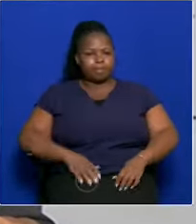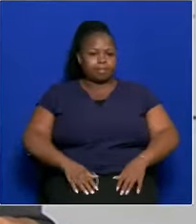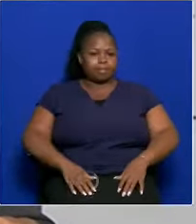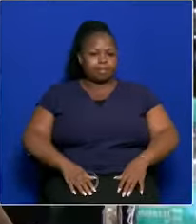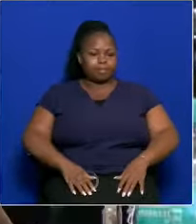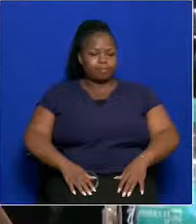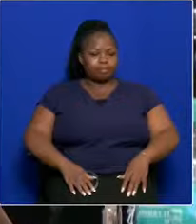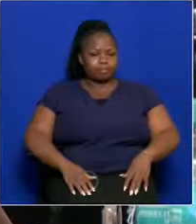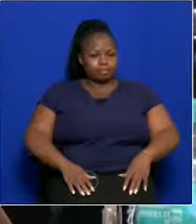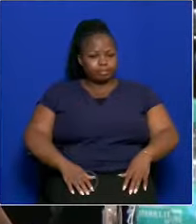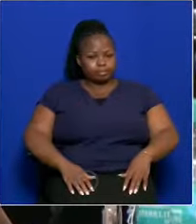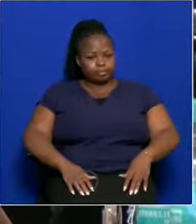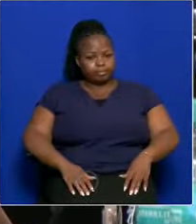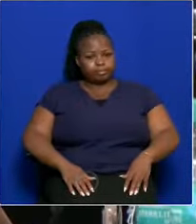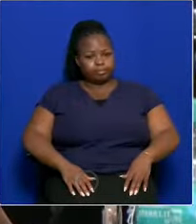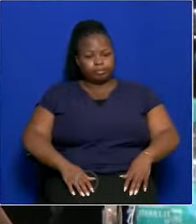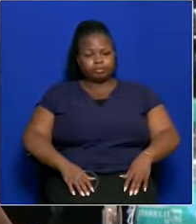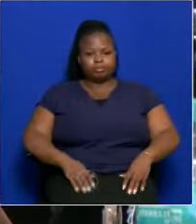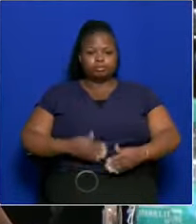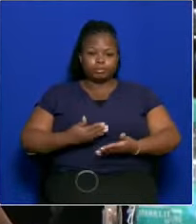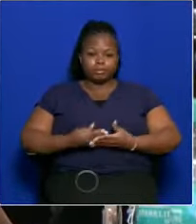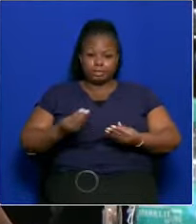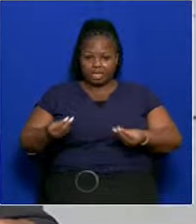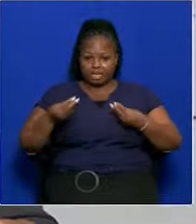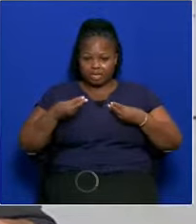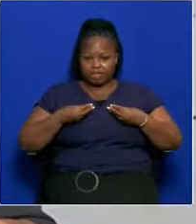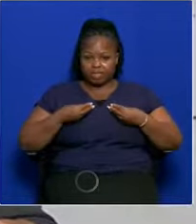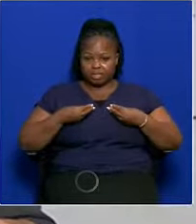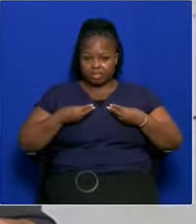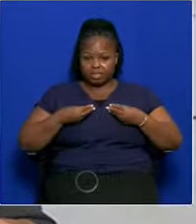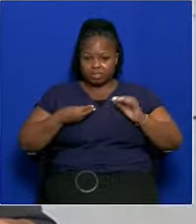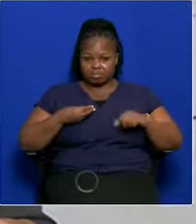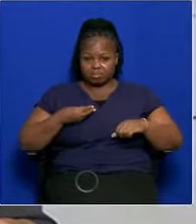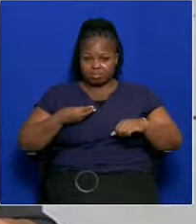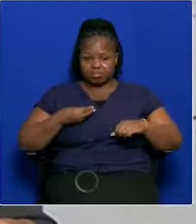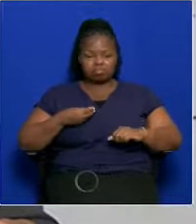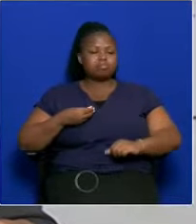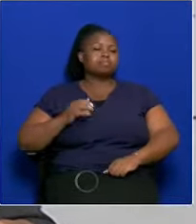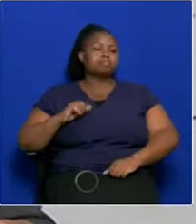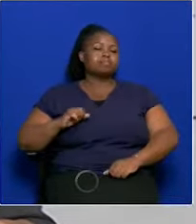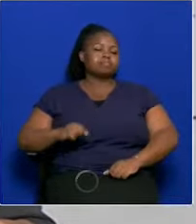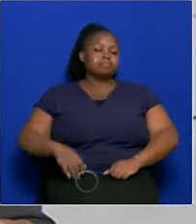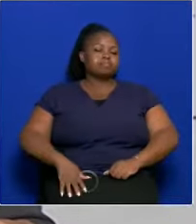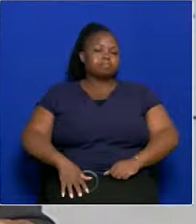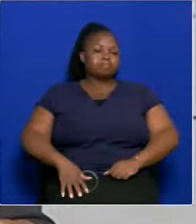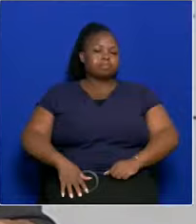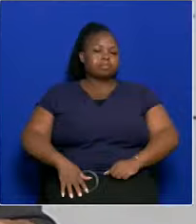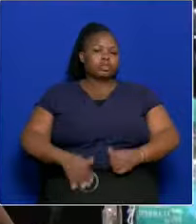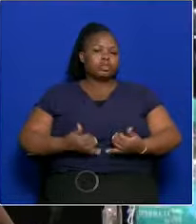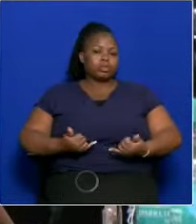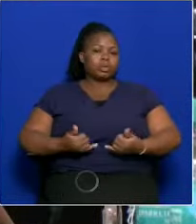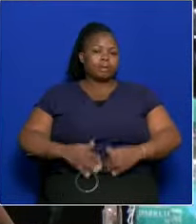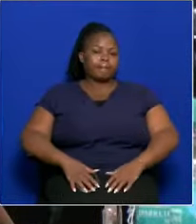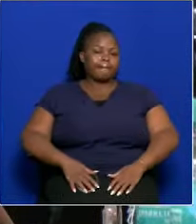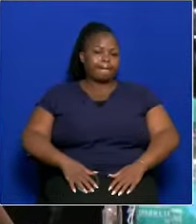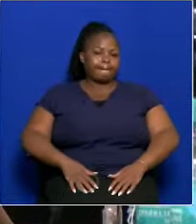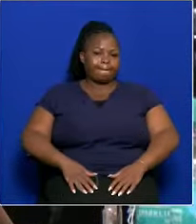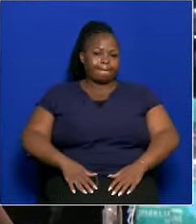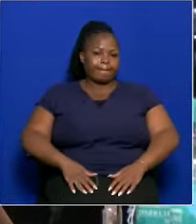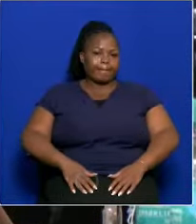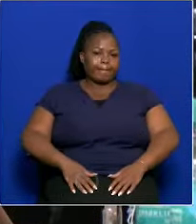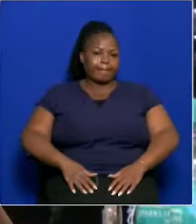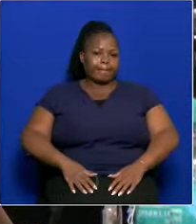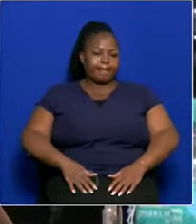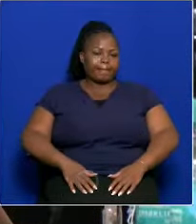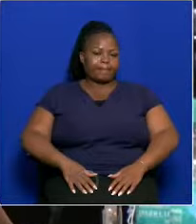you be able to provide us with those messages then? Yes, I can provide even today, yes. General, you then say